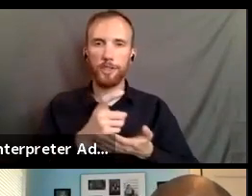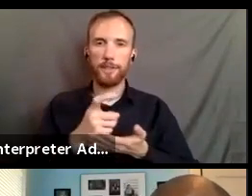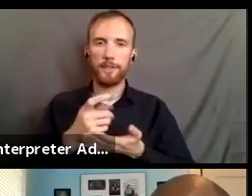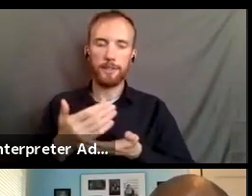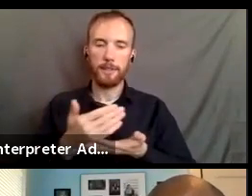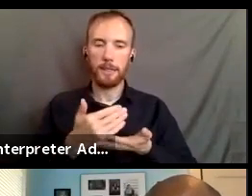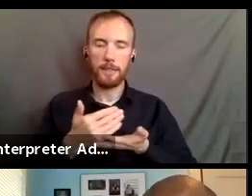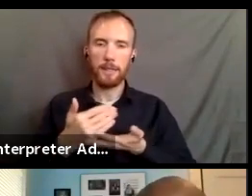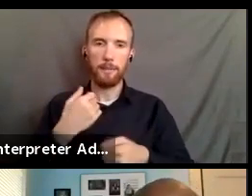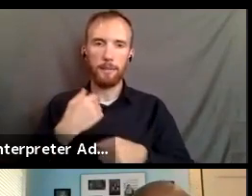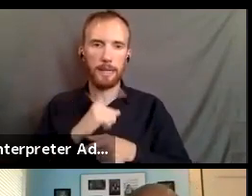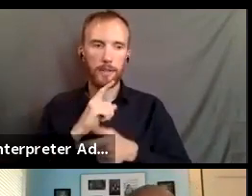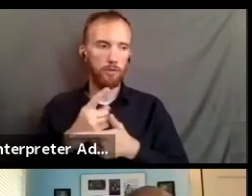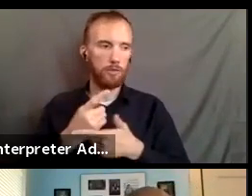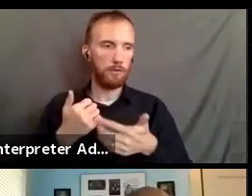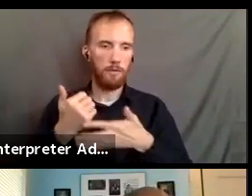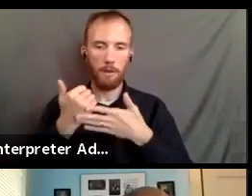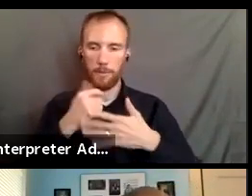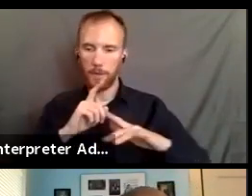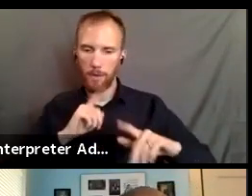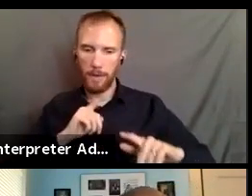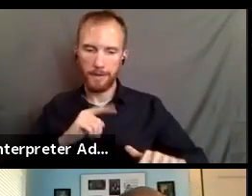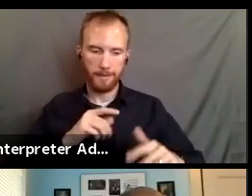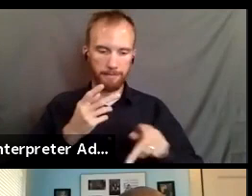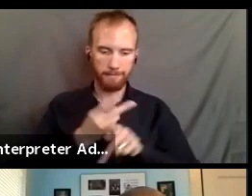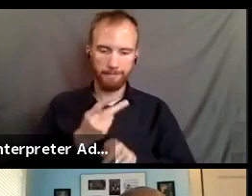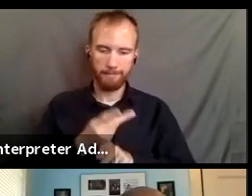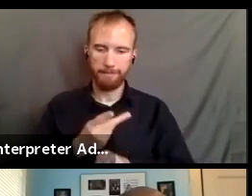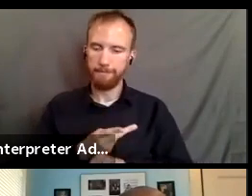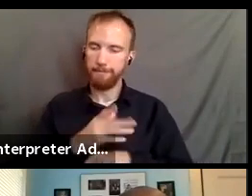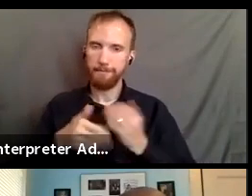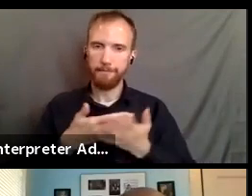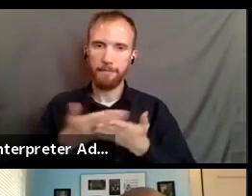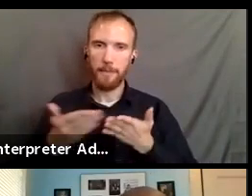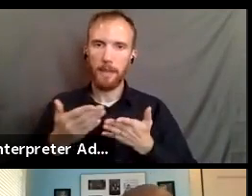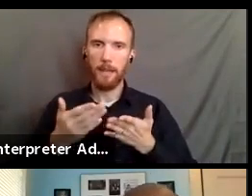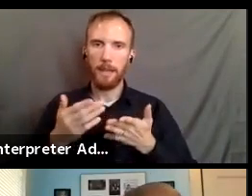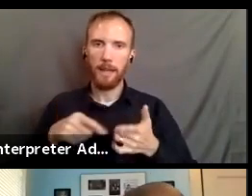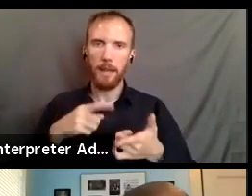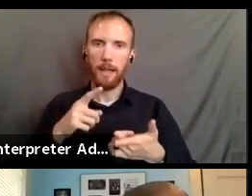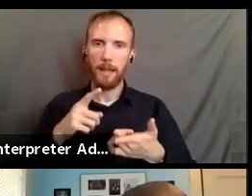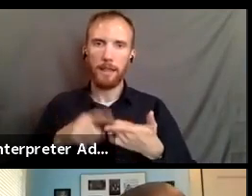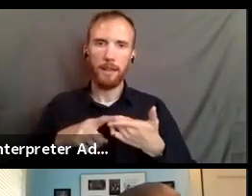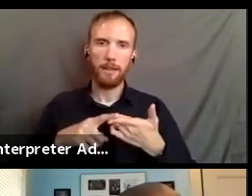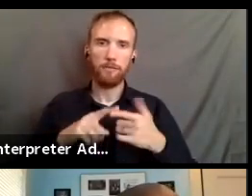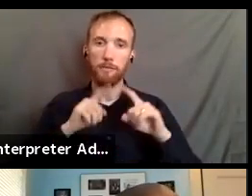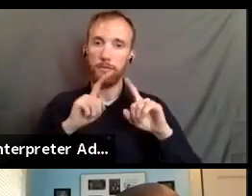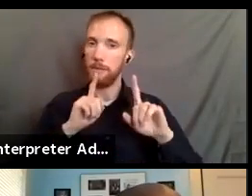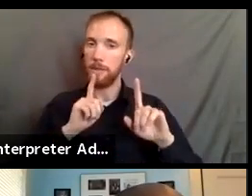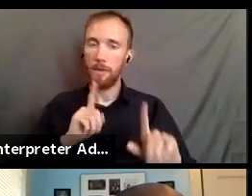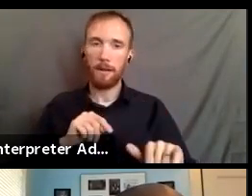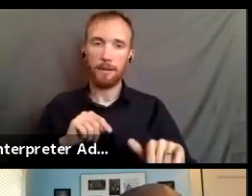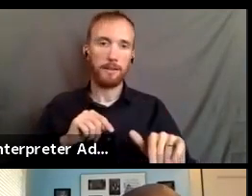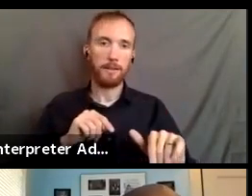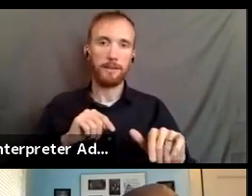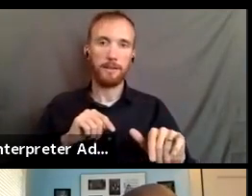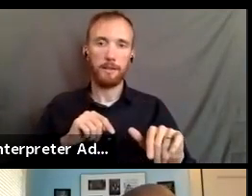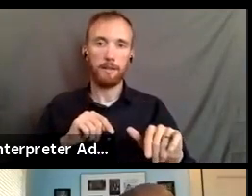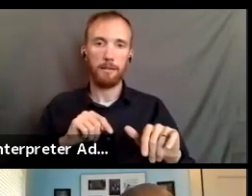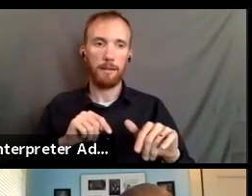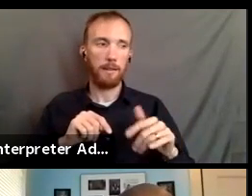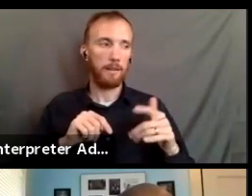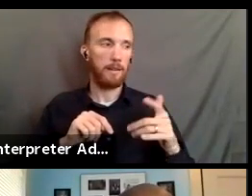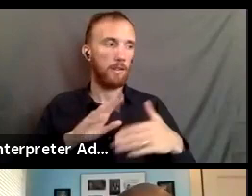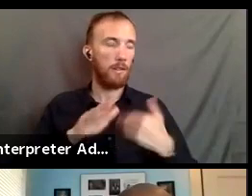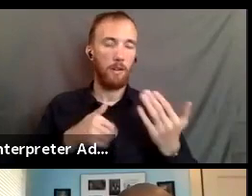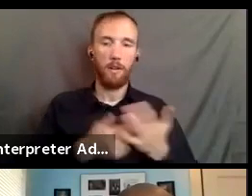questions answered and to respond to all the all the issues that have been raised and and for